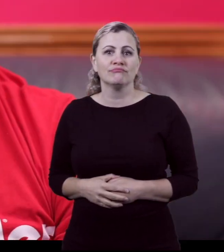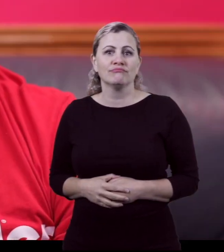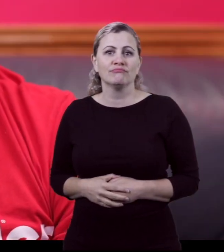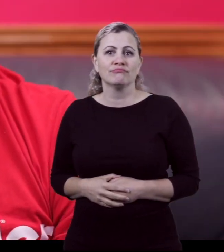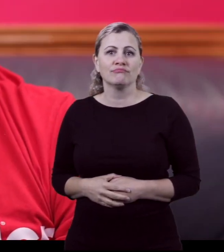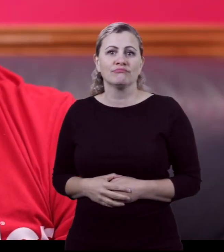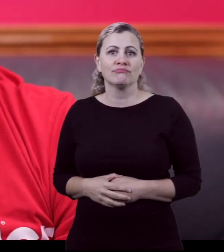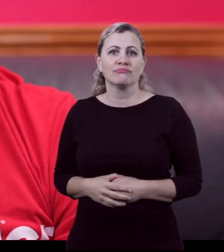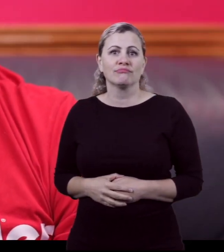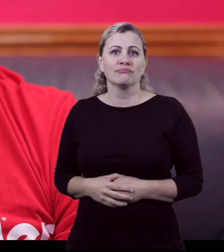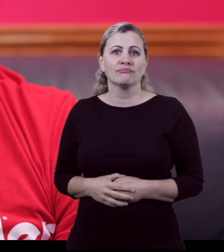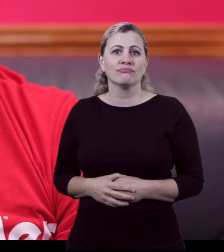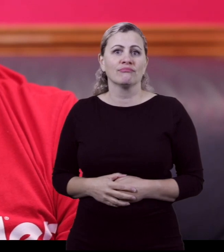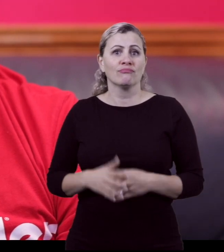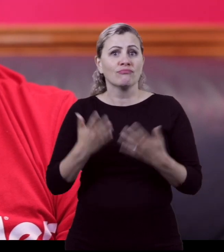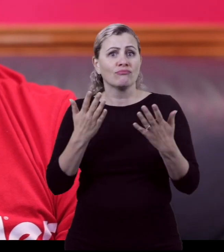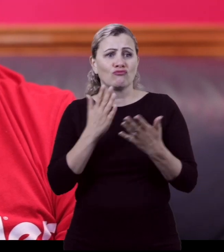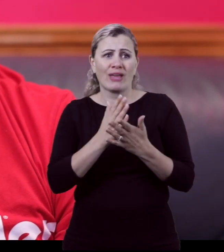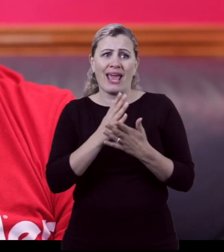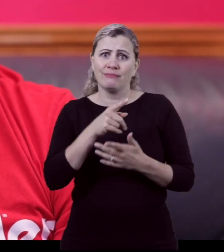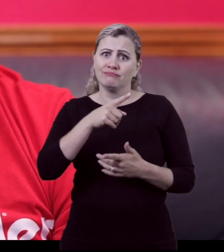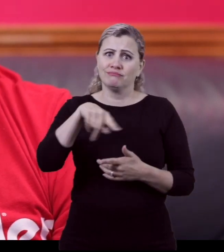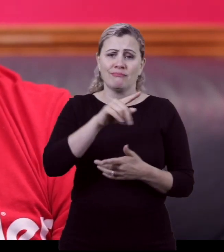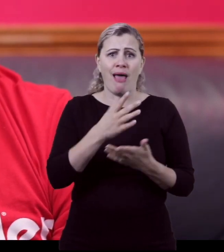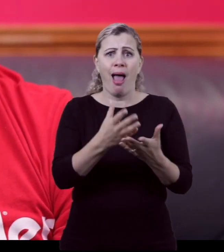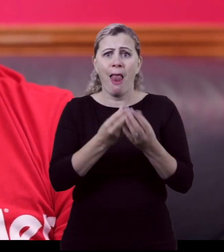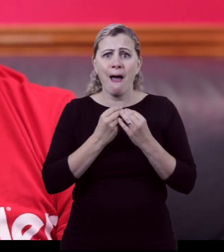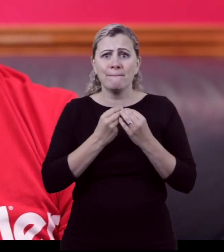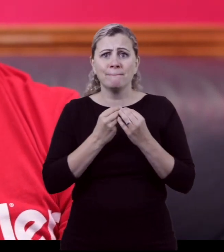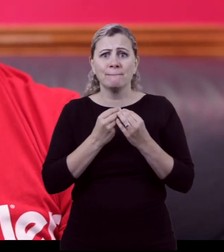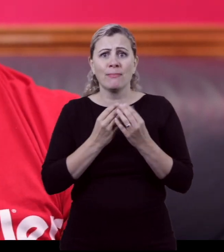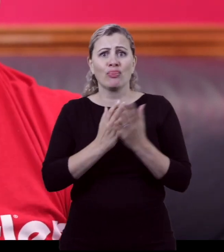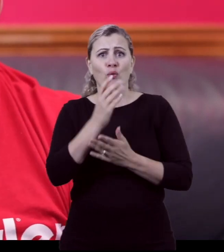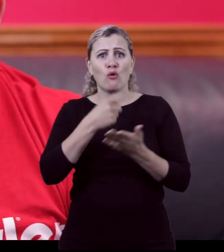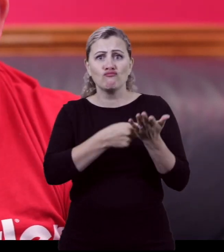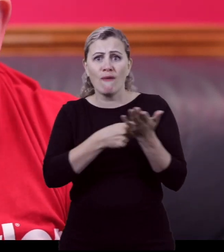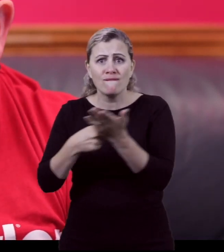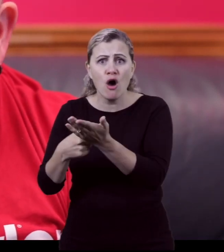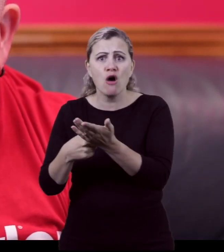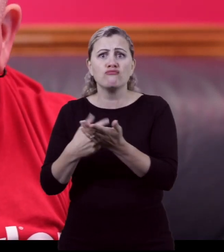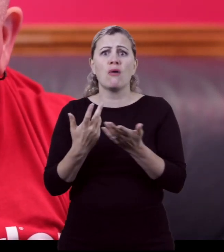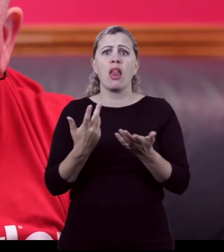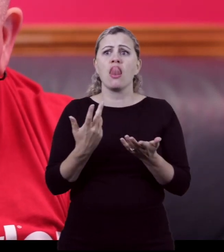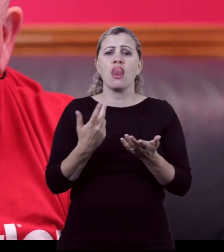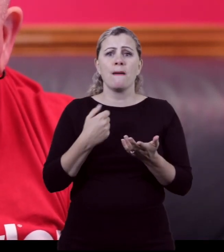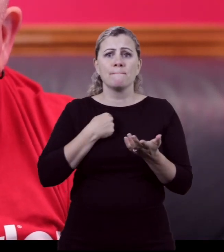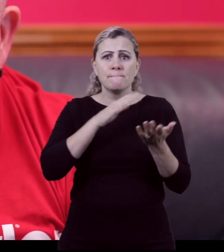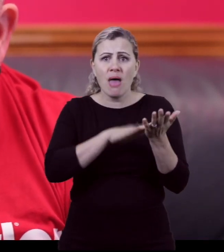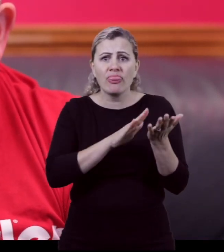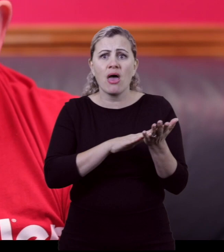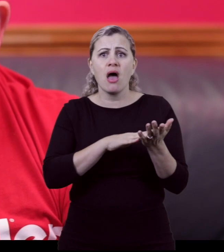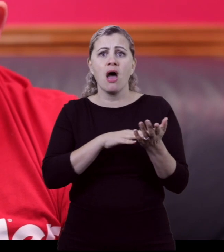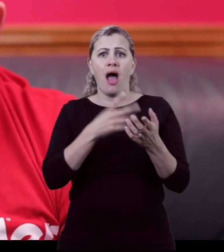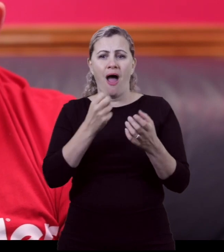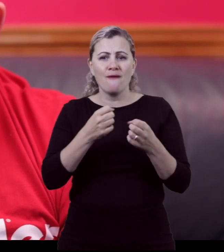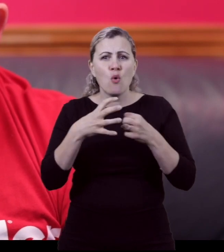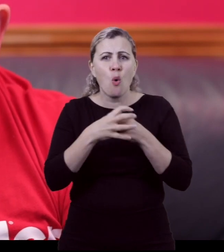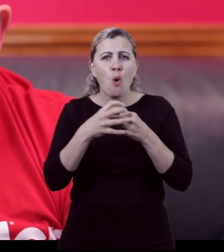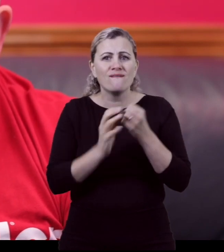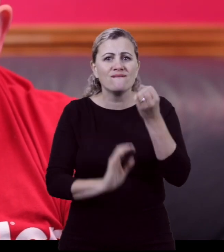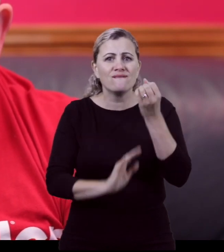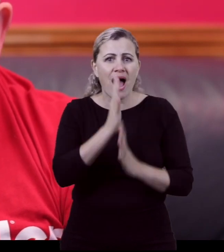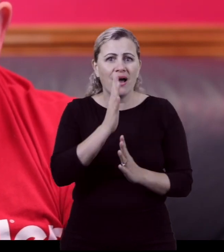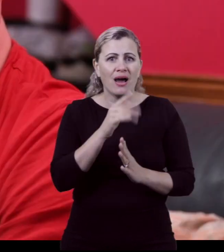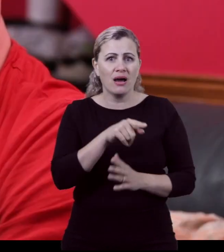Like we ended up having a new central heating system fitted in by a Nest